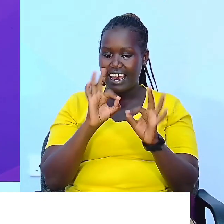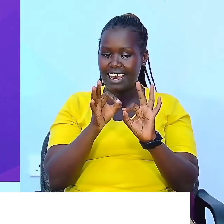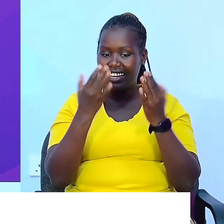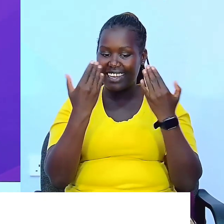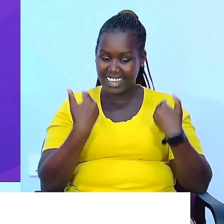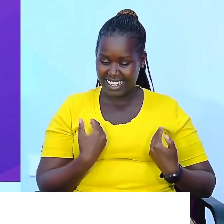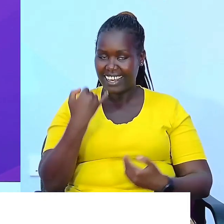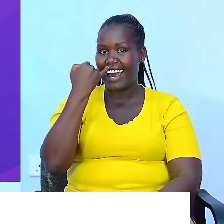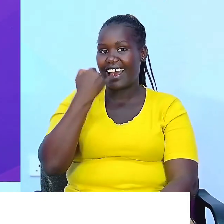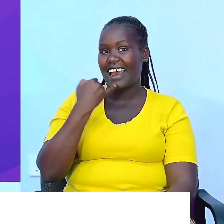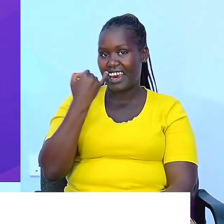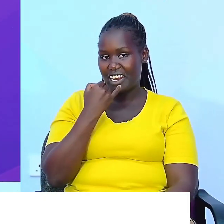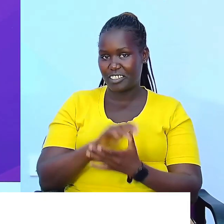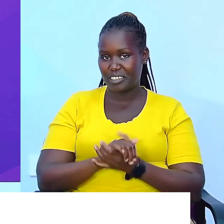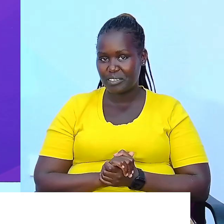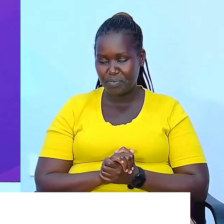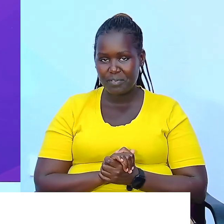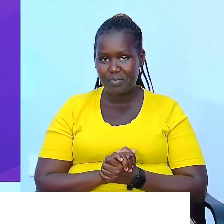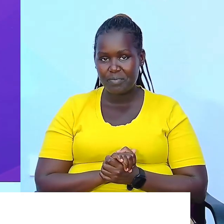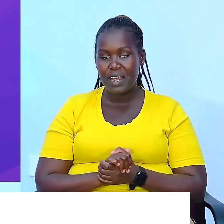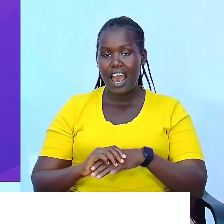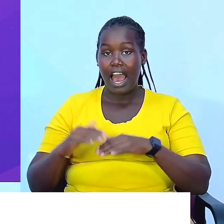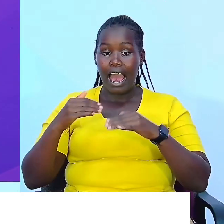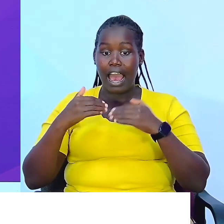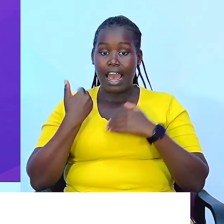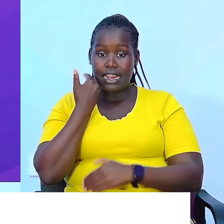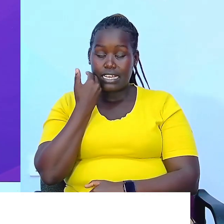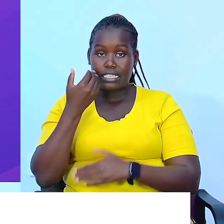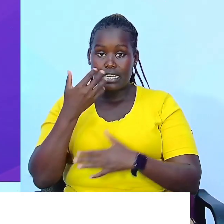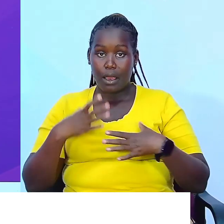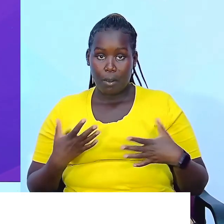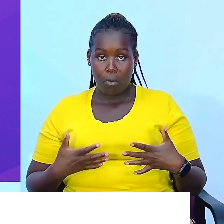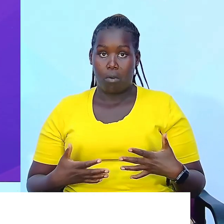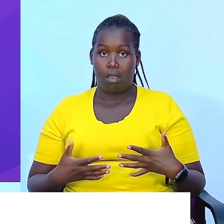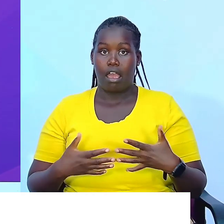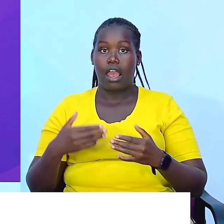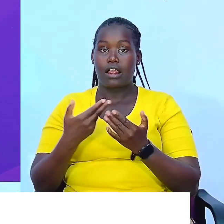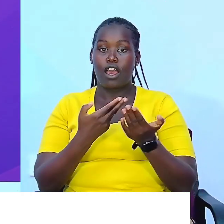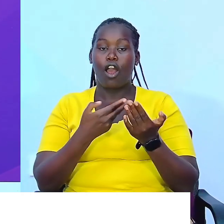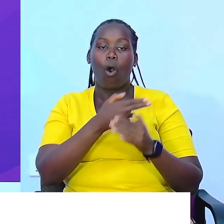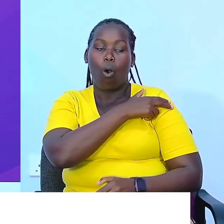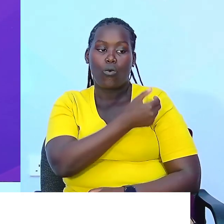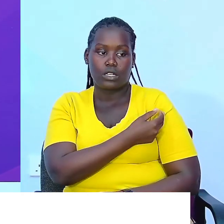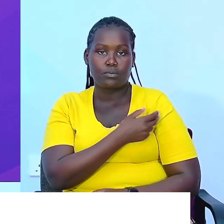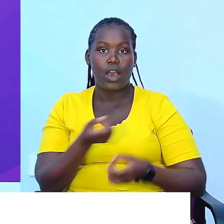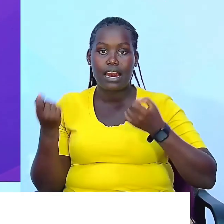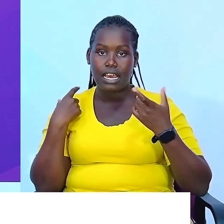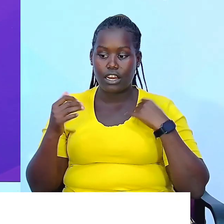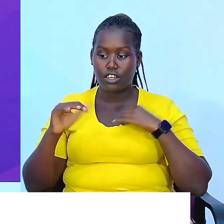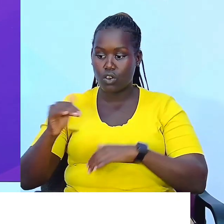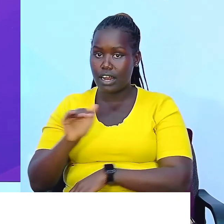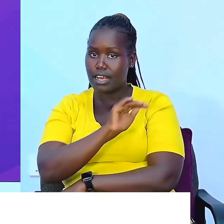Chebiwat. And to our news, patients at public hospitals in Kericho County have called on